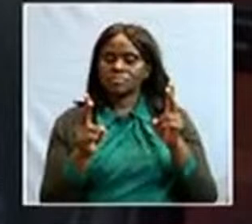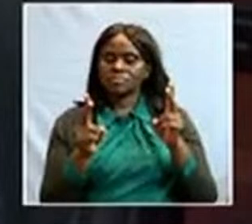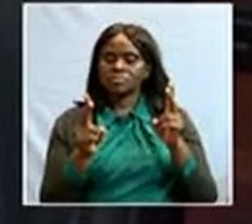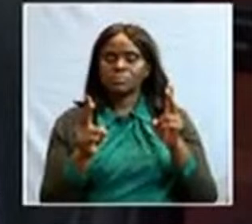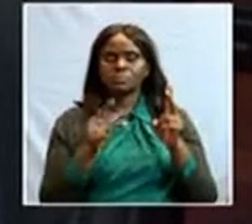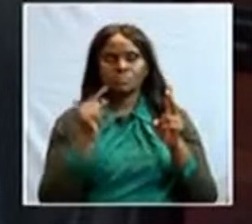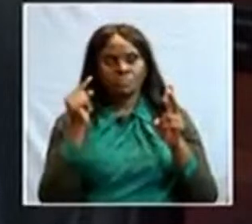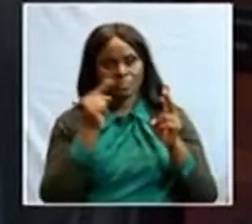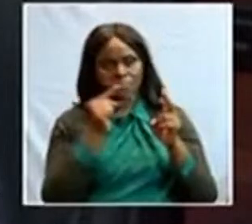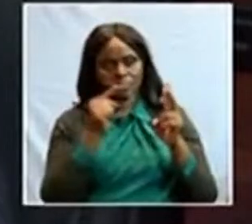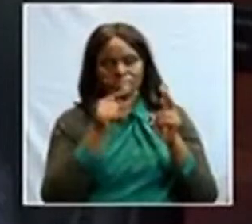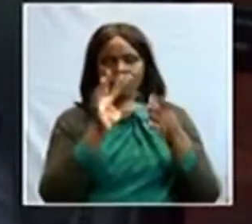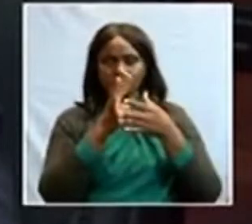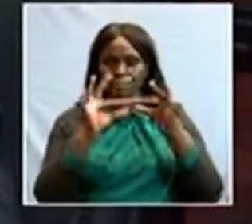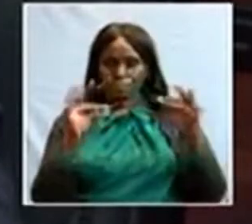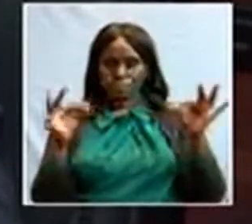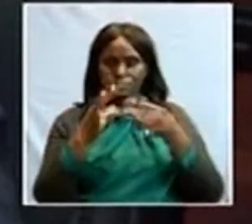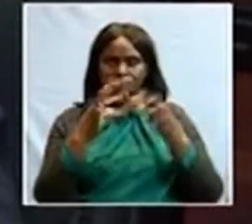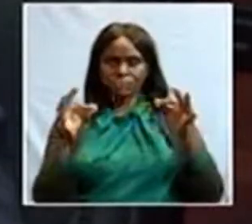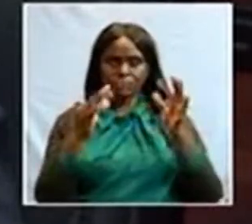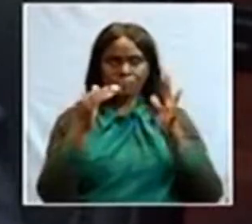which line or which sentence